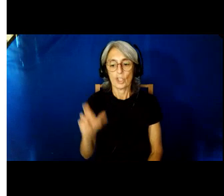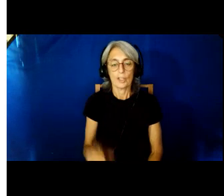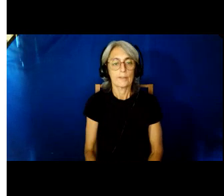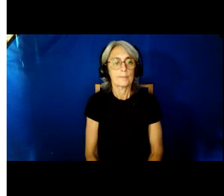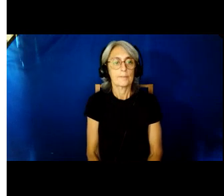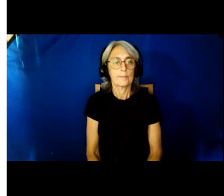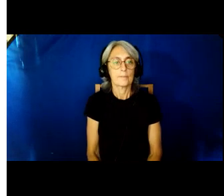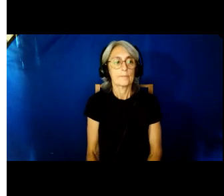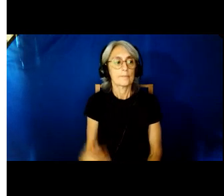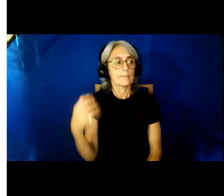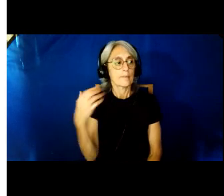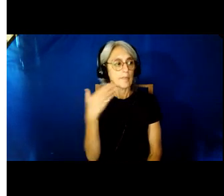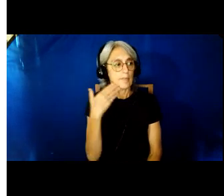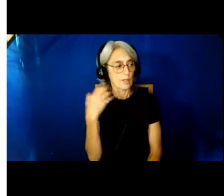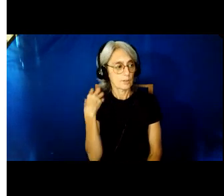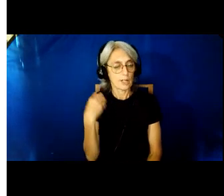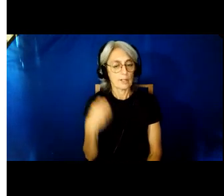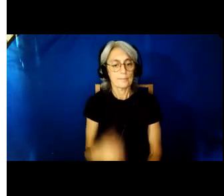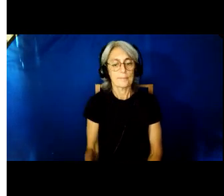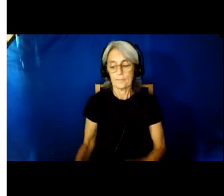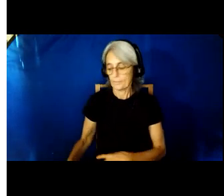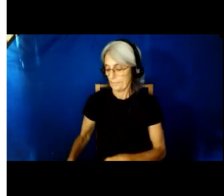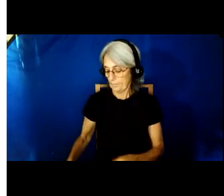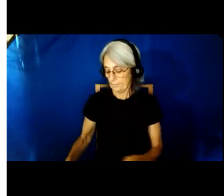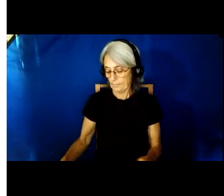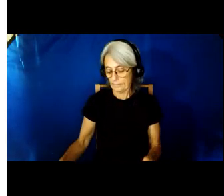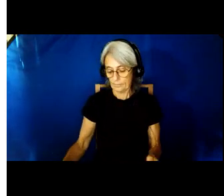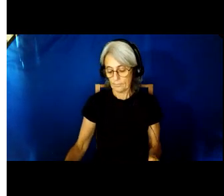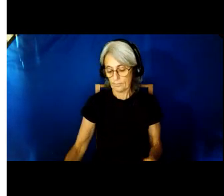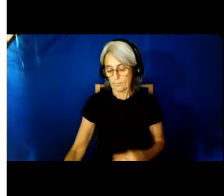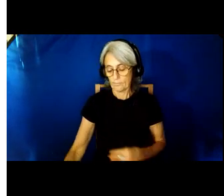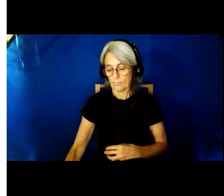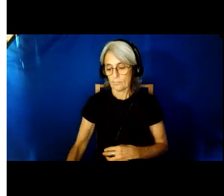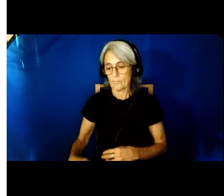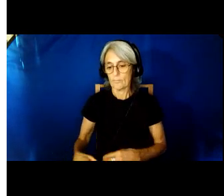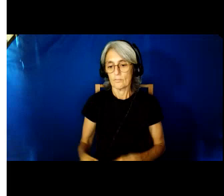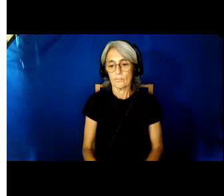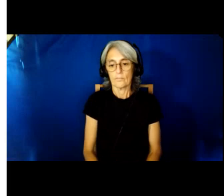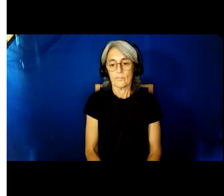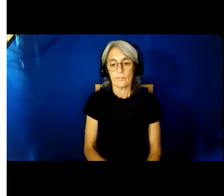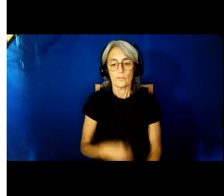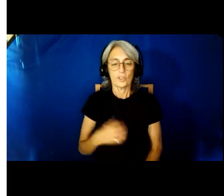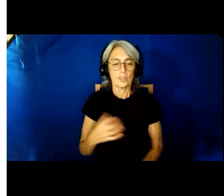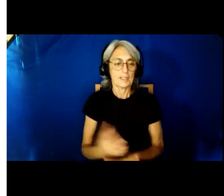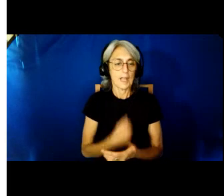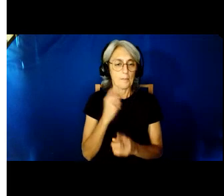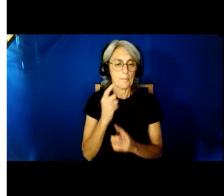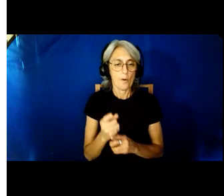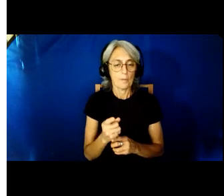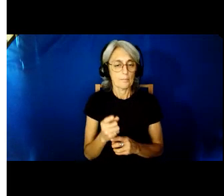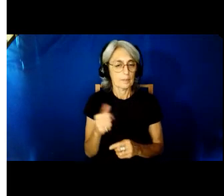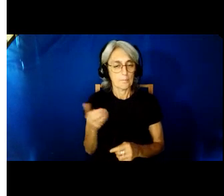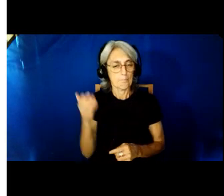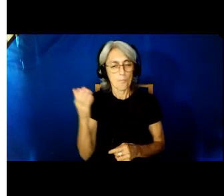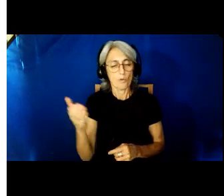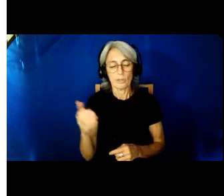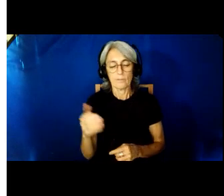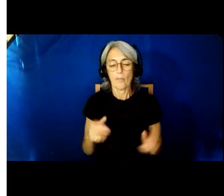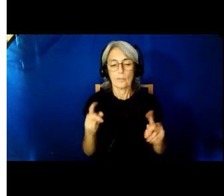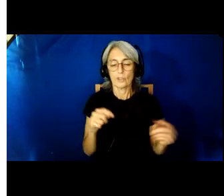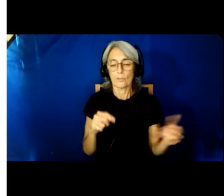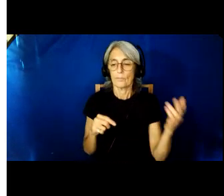Chair Grisby, thank you. I really just wanted to take a moment, not to make the motion. I think that would be better done by others because so many of